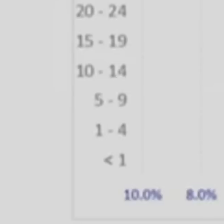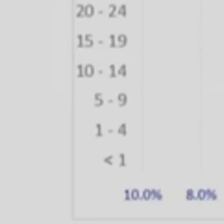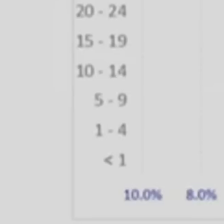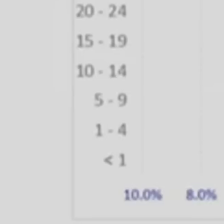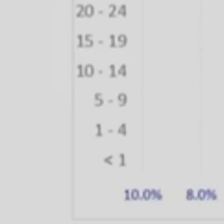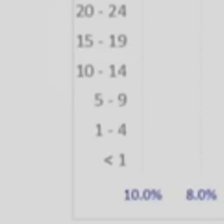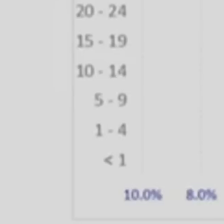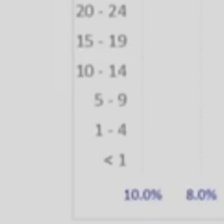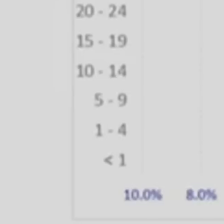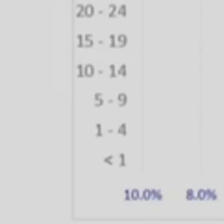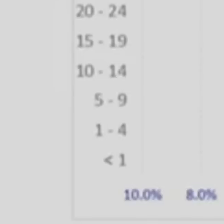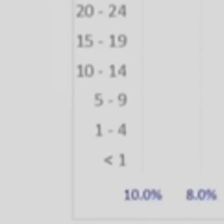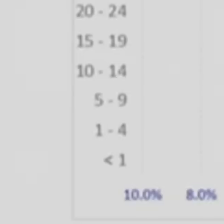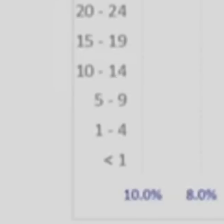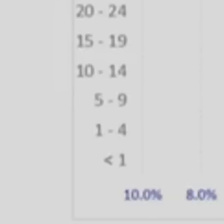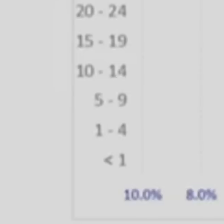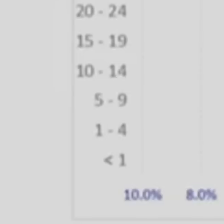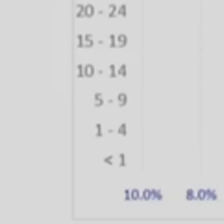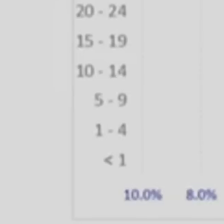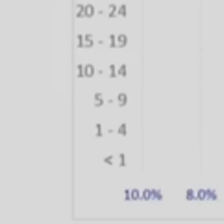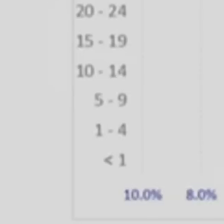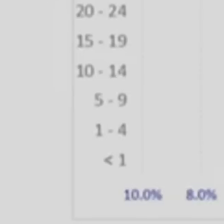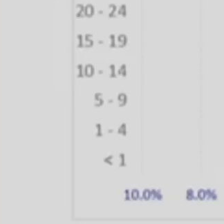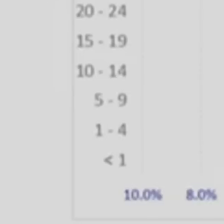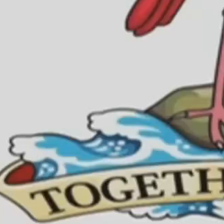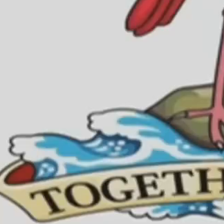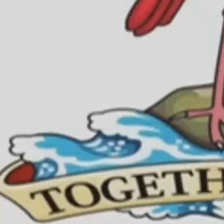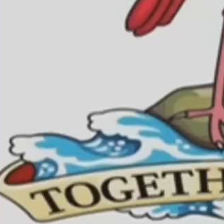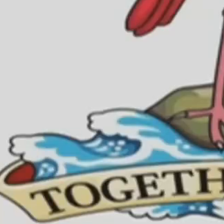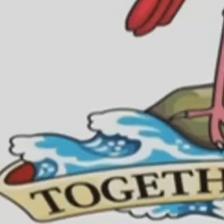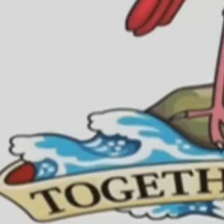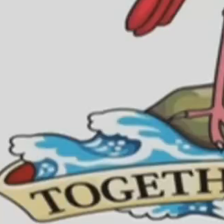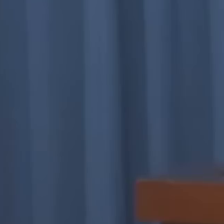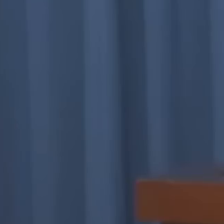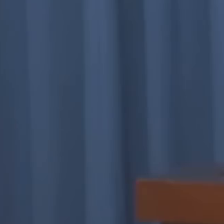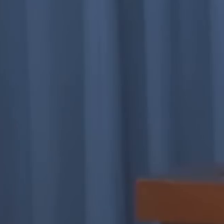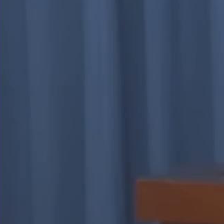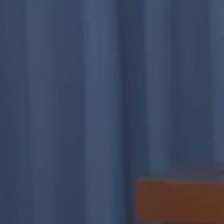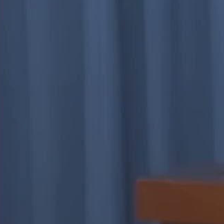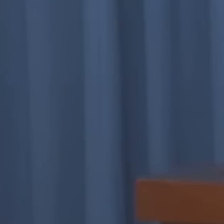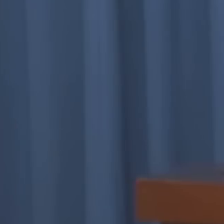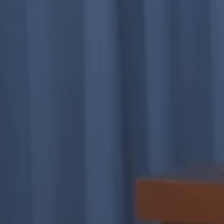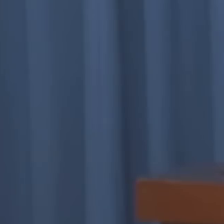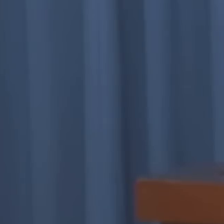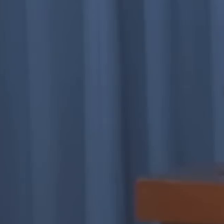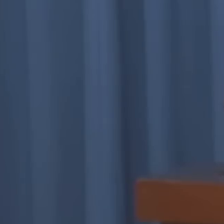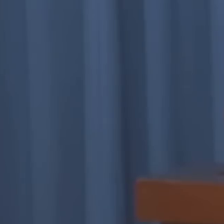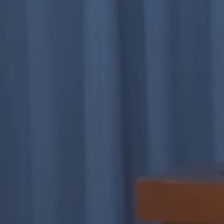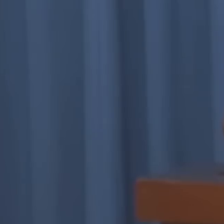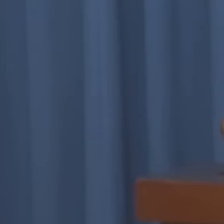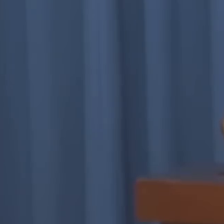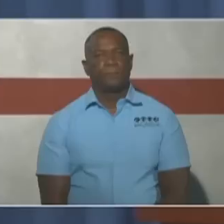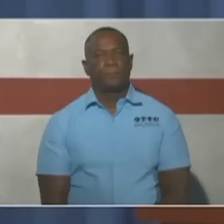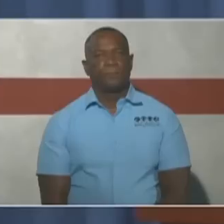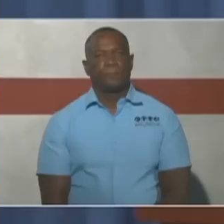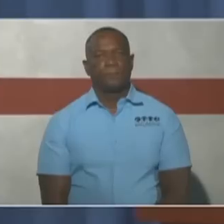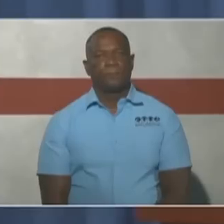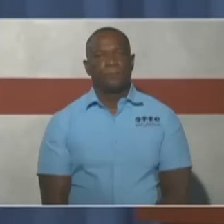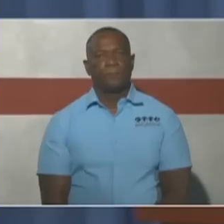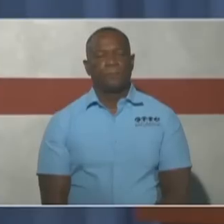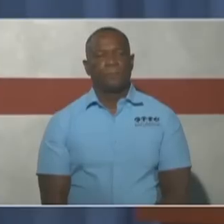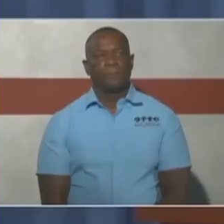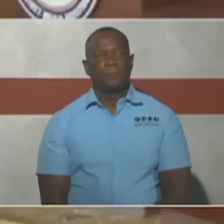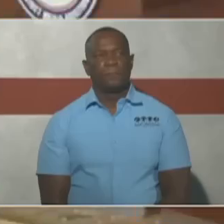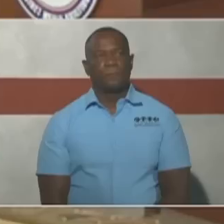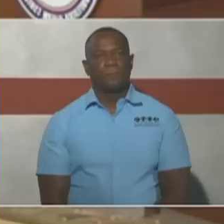death by about 92%. So with that, I bring my bit of this to a close and turn over to Professor Carrington to give